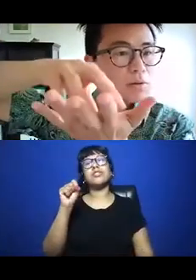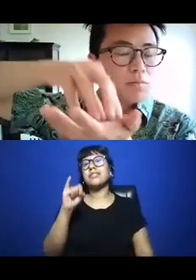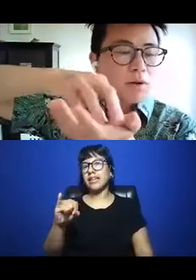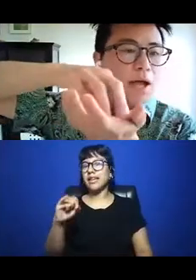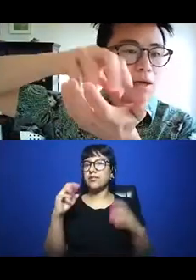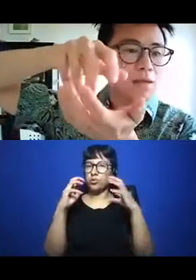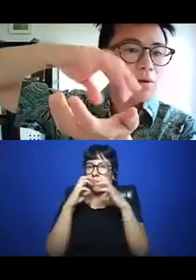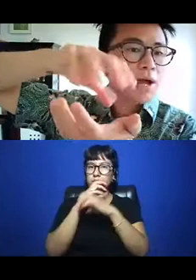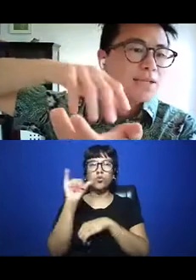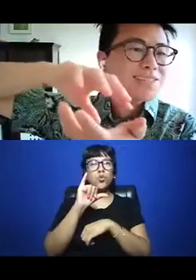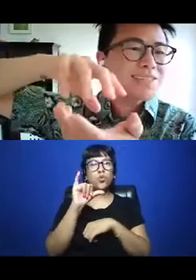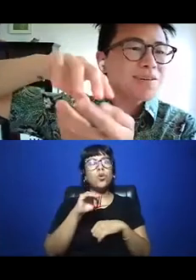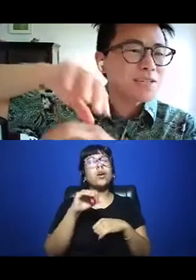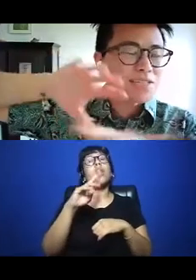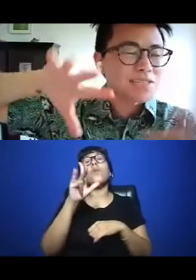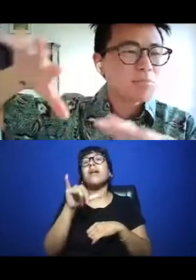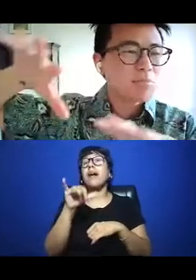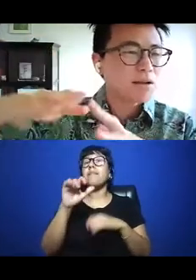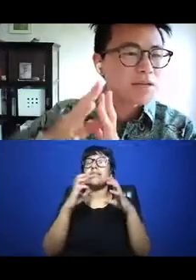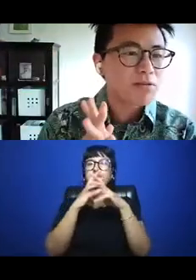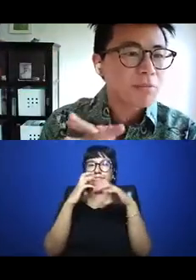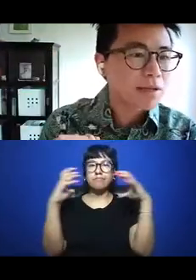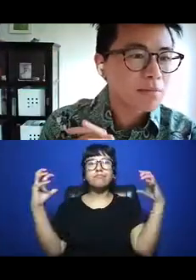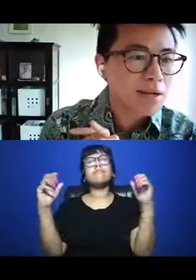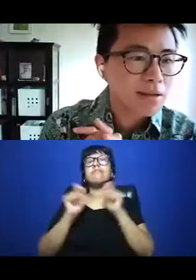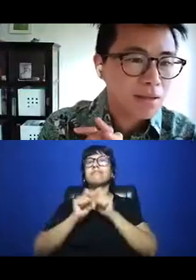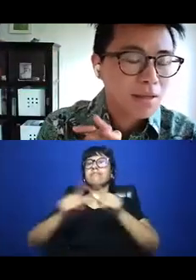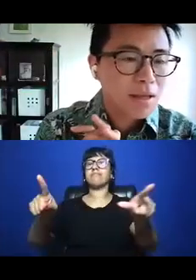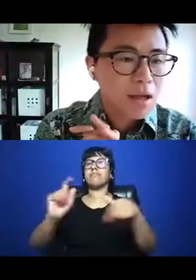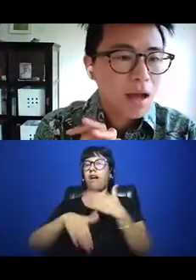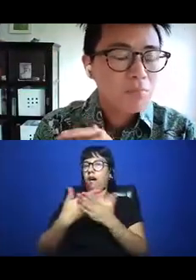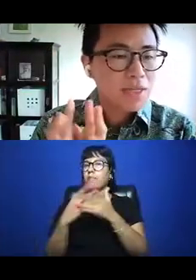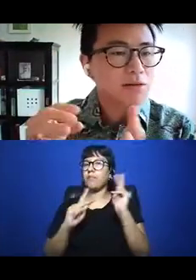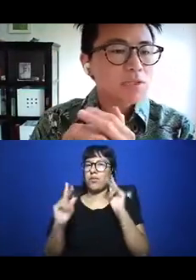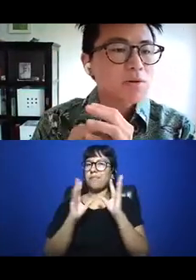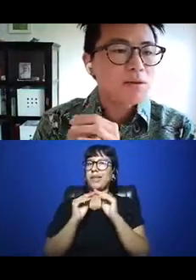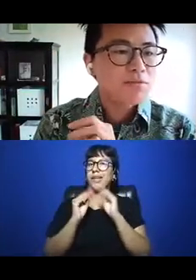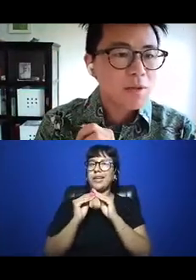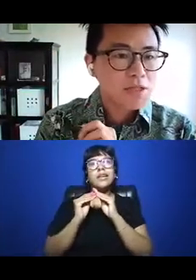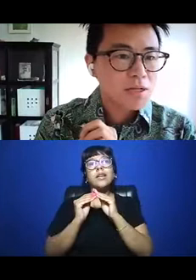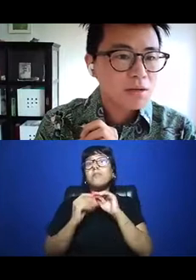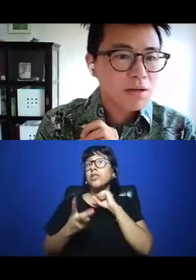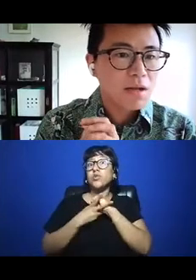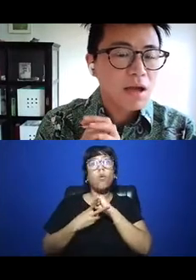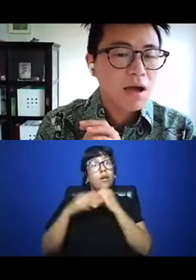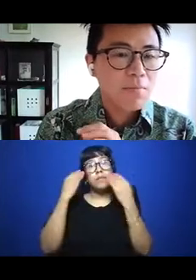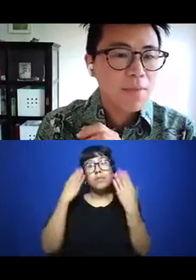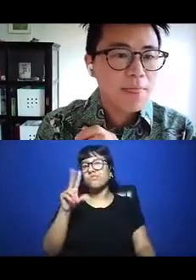to Whereby, and then Whereby needs to decrypt it to send it back out to everybody in the meeting. But they don't store the